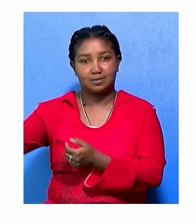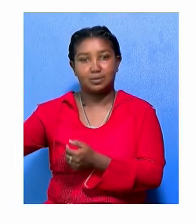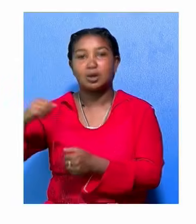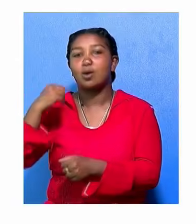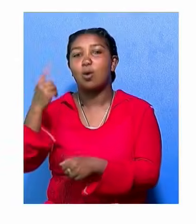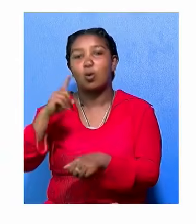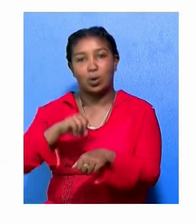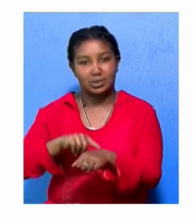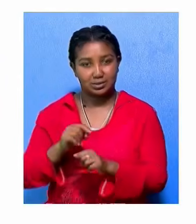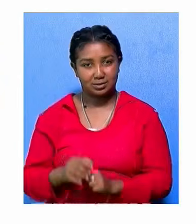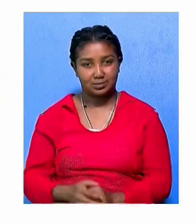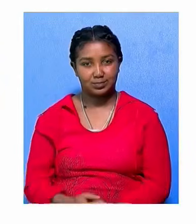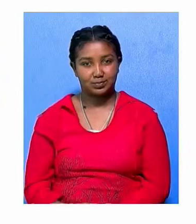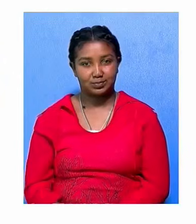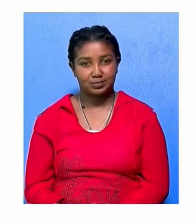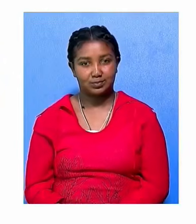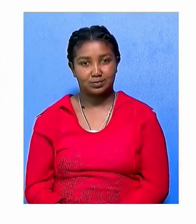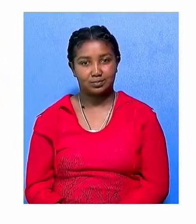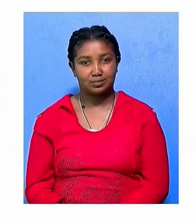always